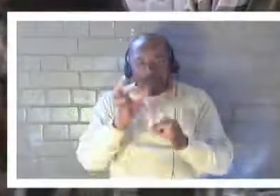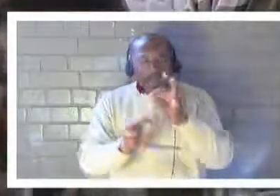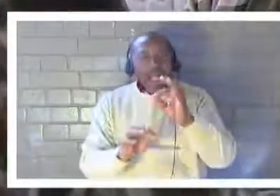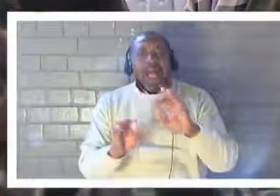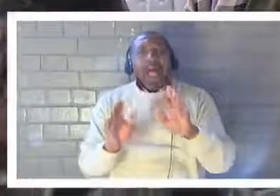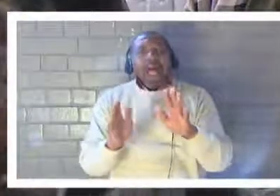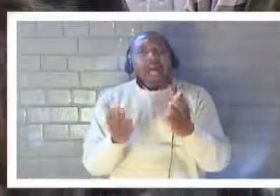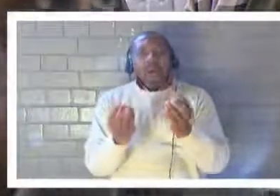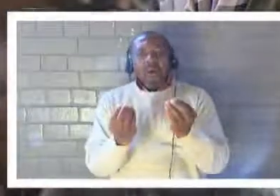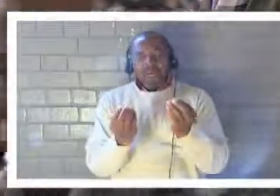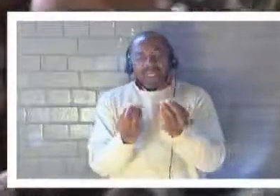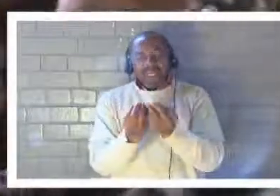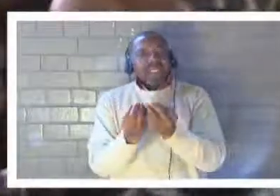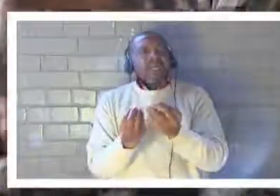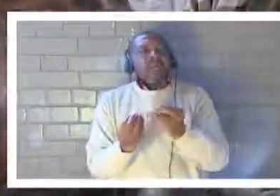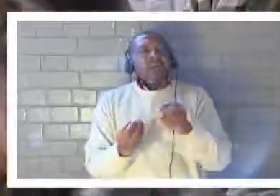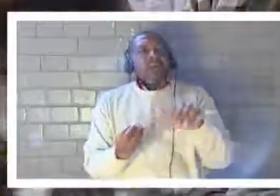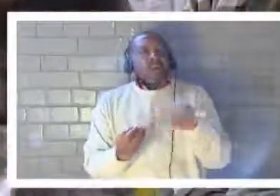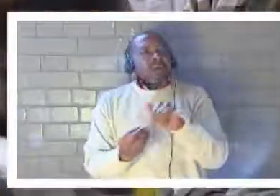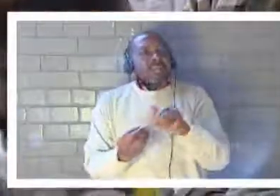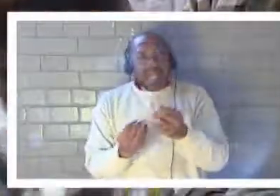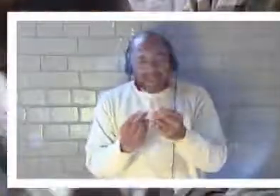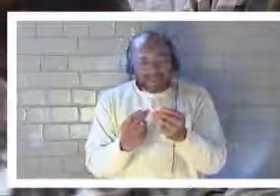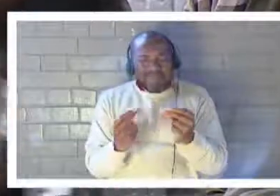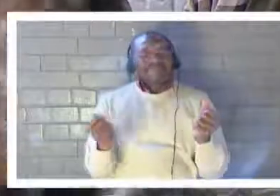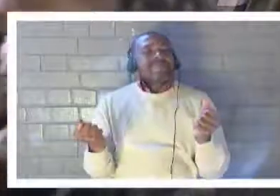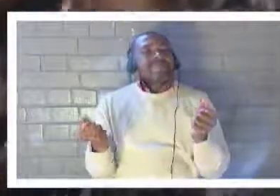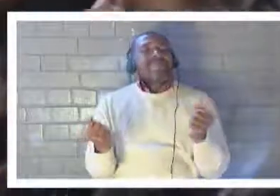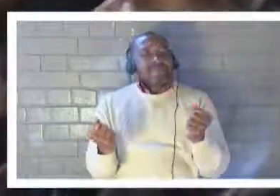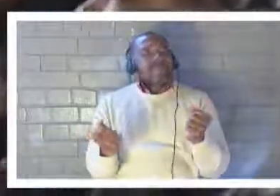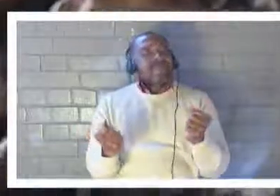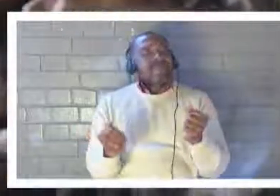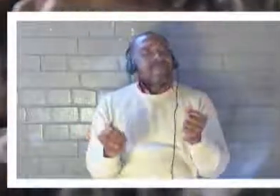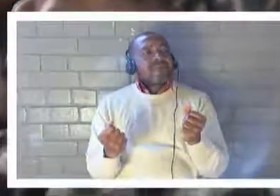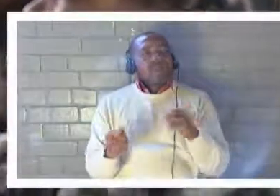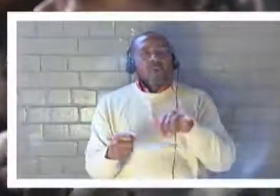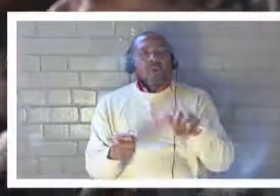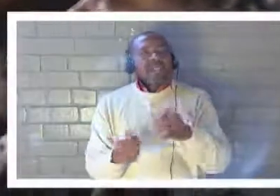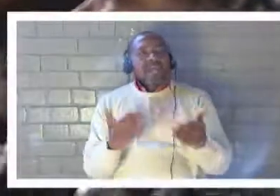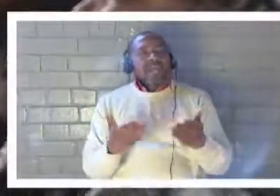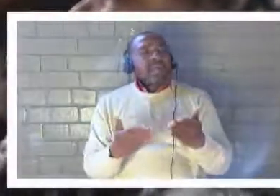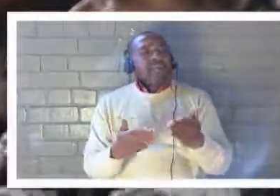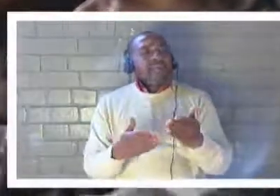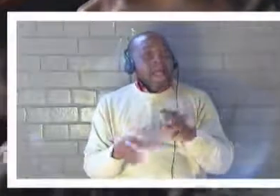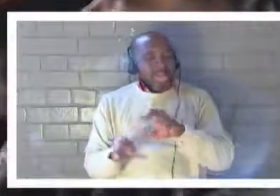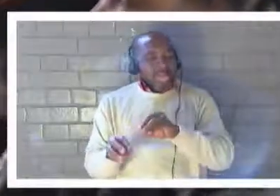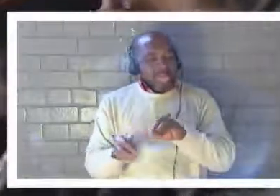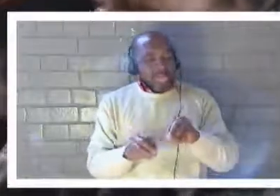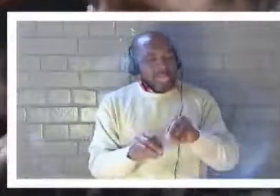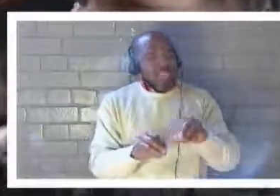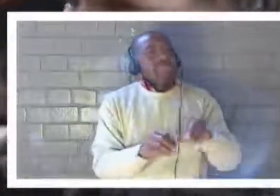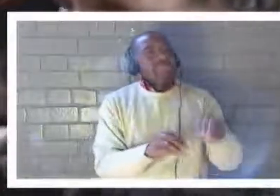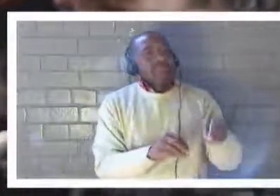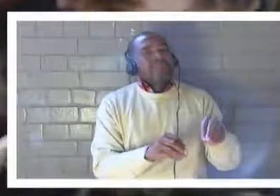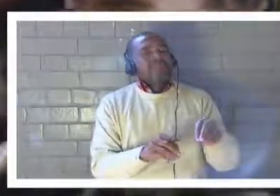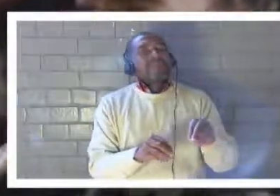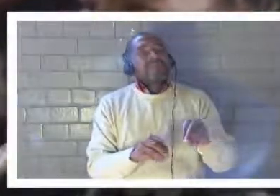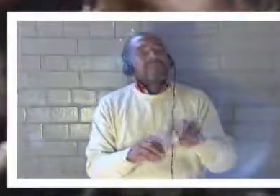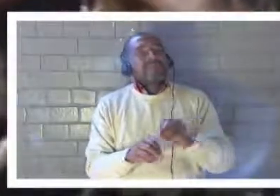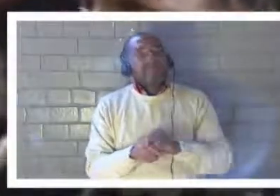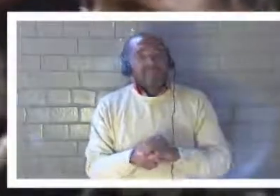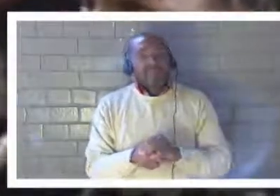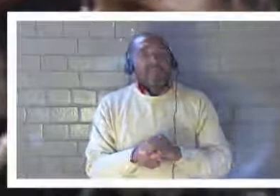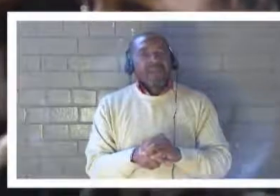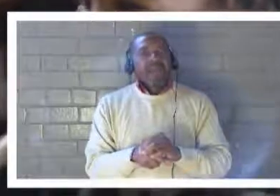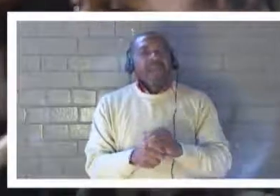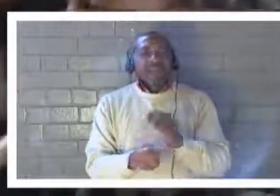setup, emergency is if it's not done, we'll have bad repercussions. We might